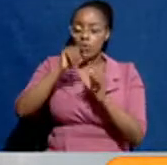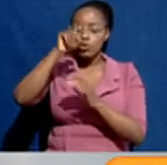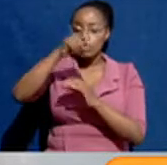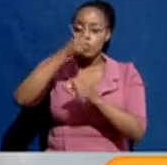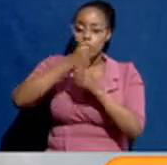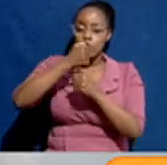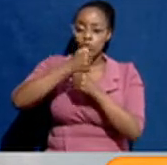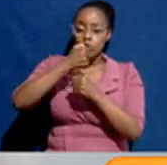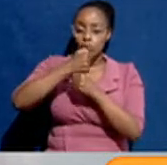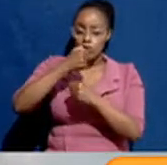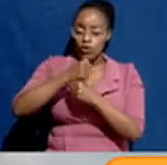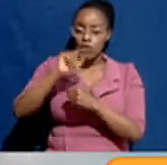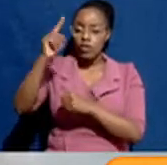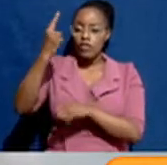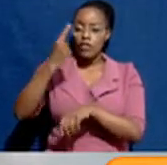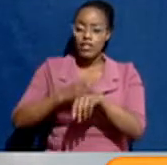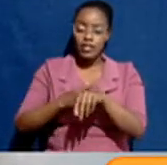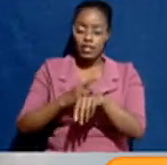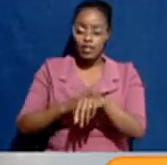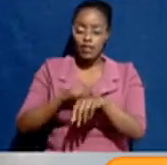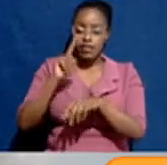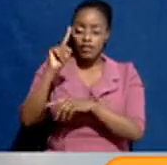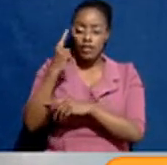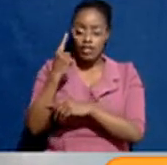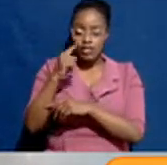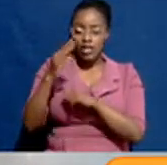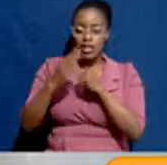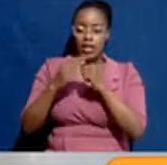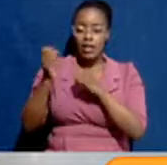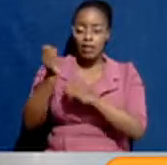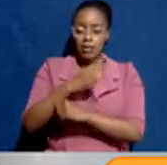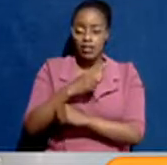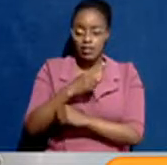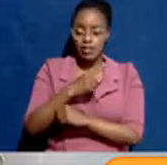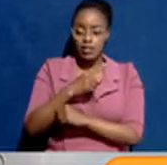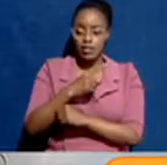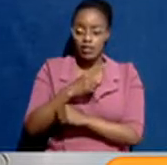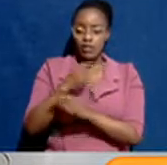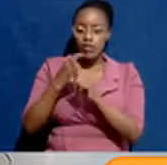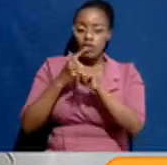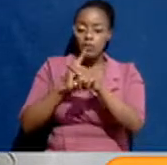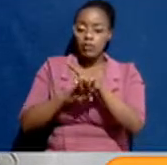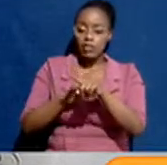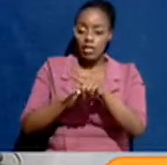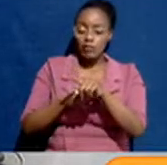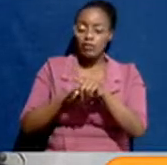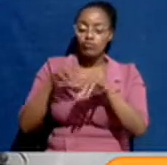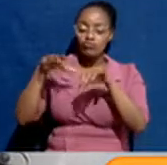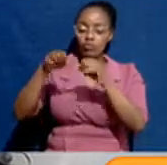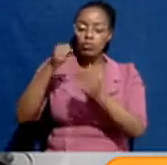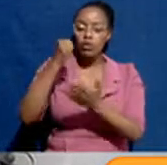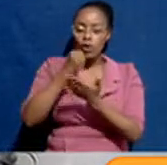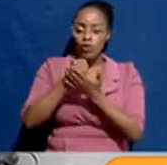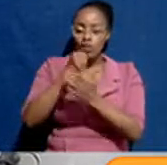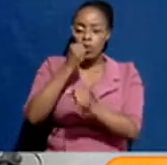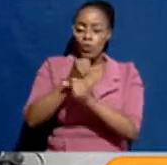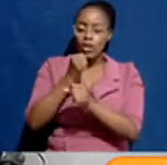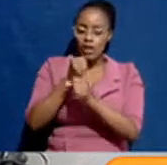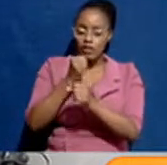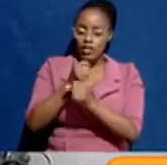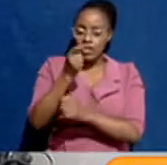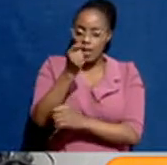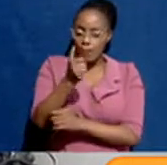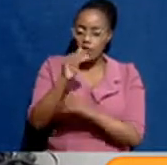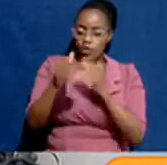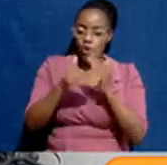to be doing for the first 9 months, of the since ascension into office, we've done our bit. All